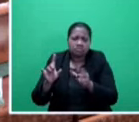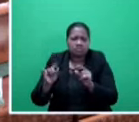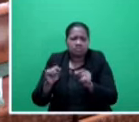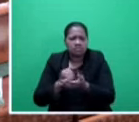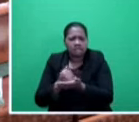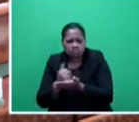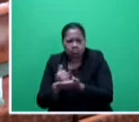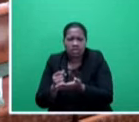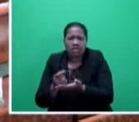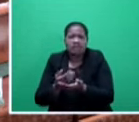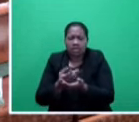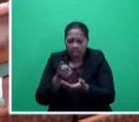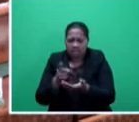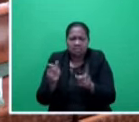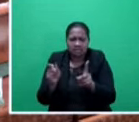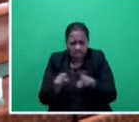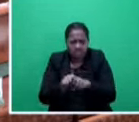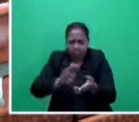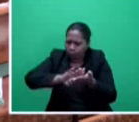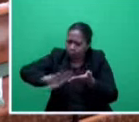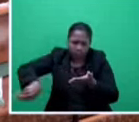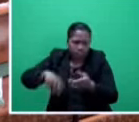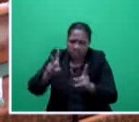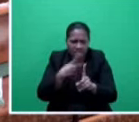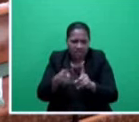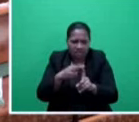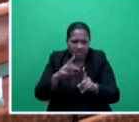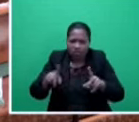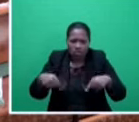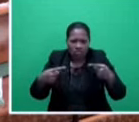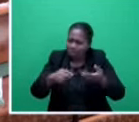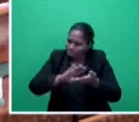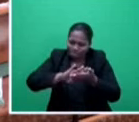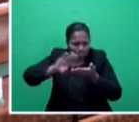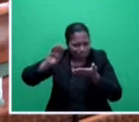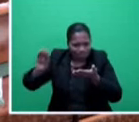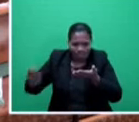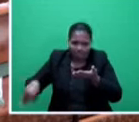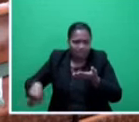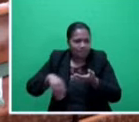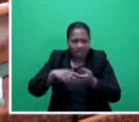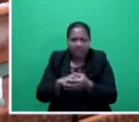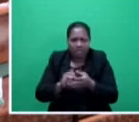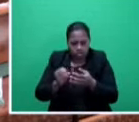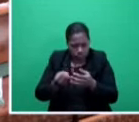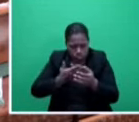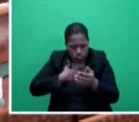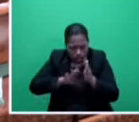of violence against women with specific and comprehensive recommendations for improvement.